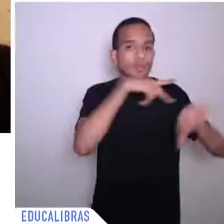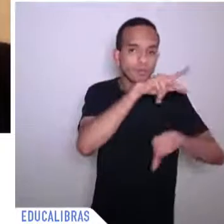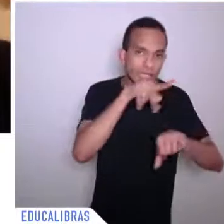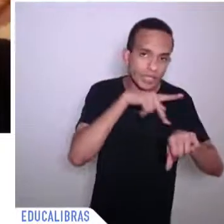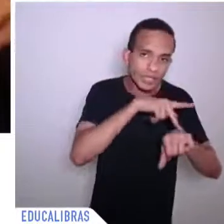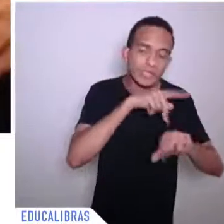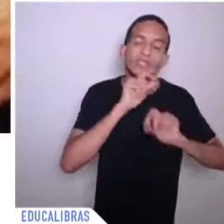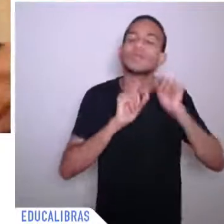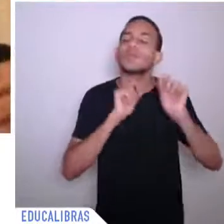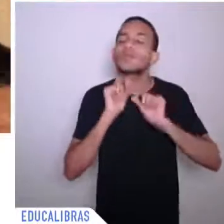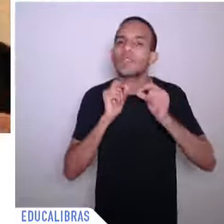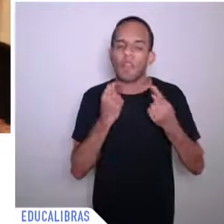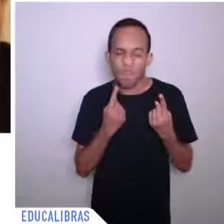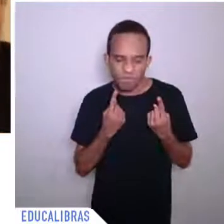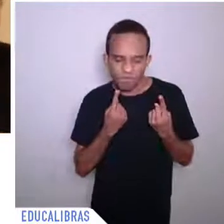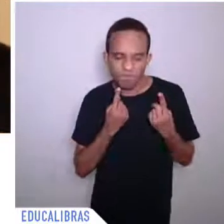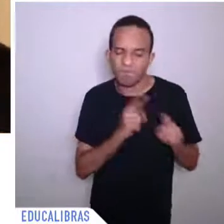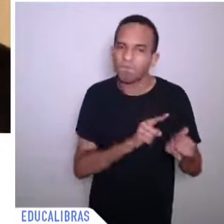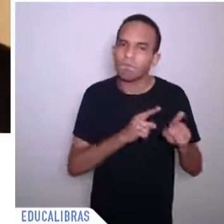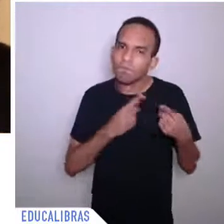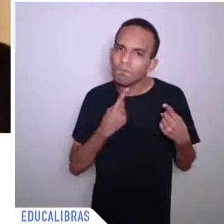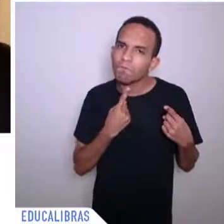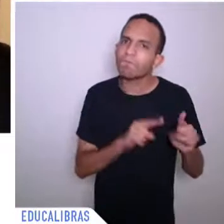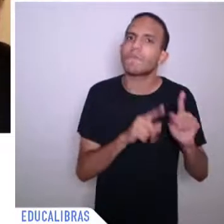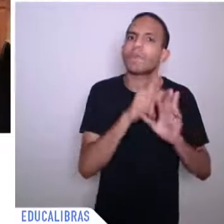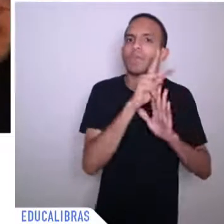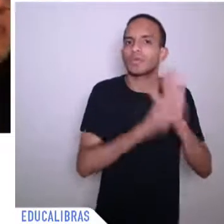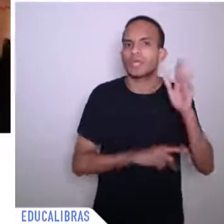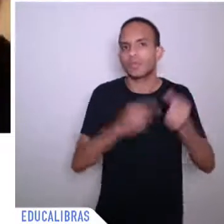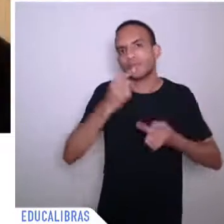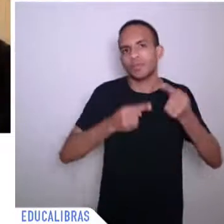international and national sectors use this